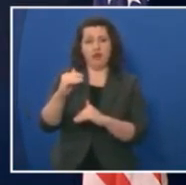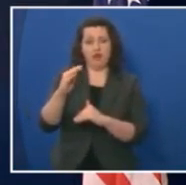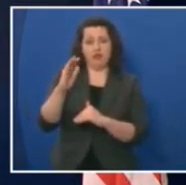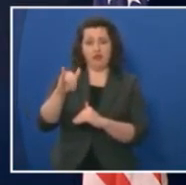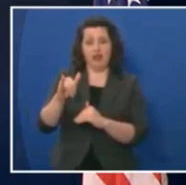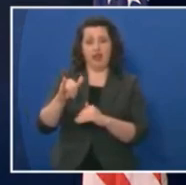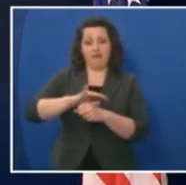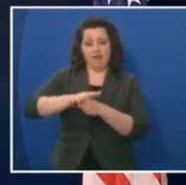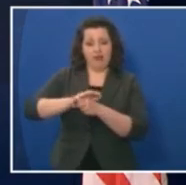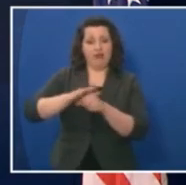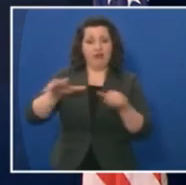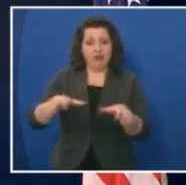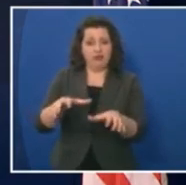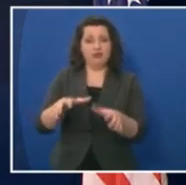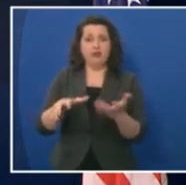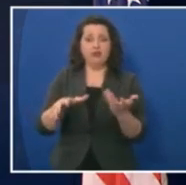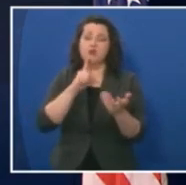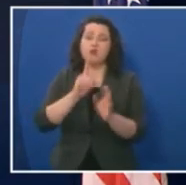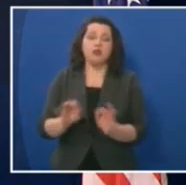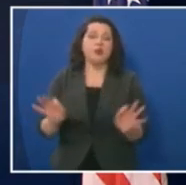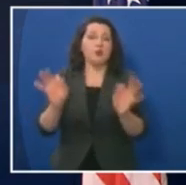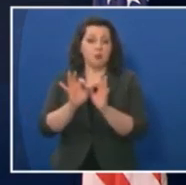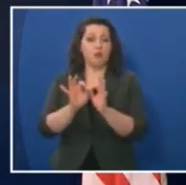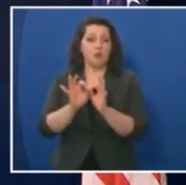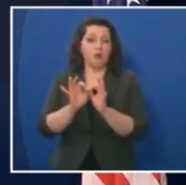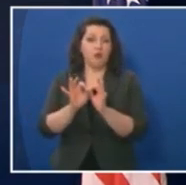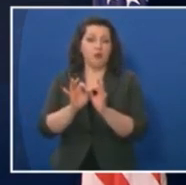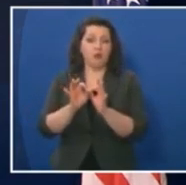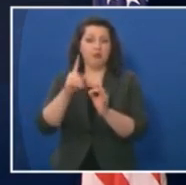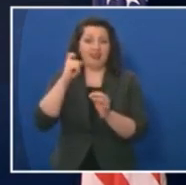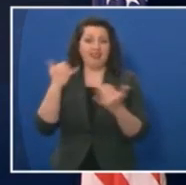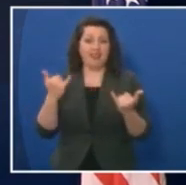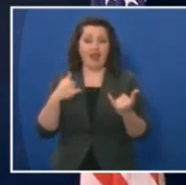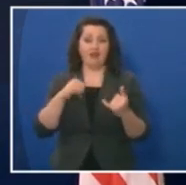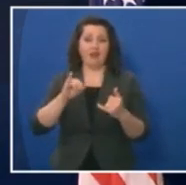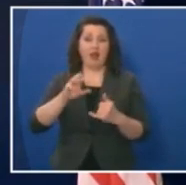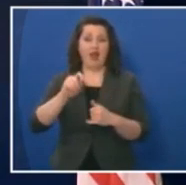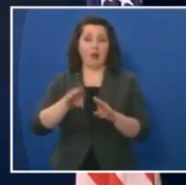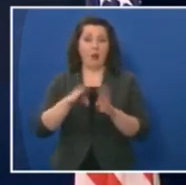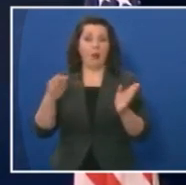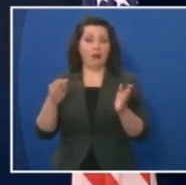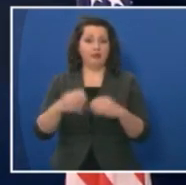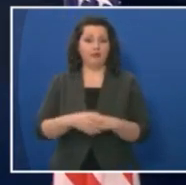virus activity, which is important as we continue to open up the state. Thank you. Thanks, everyone.